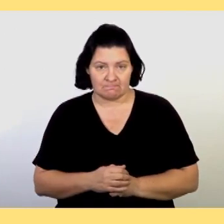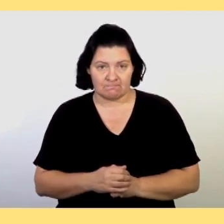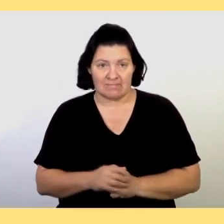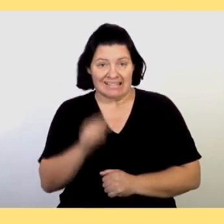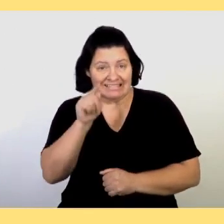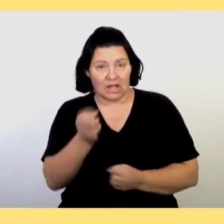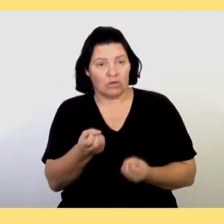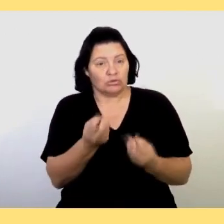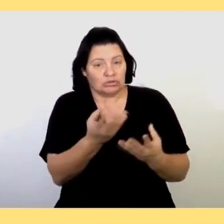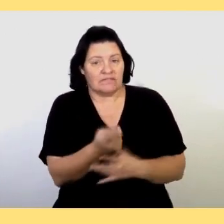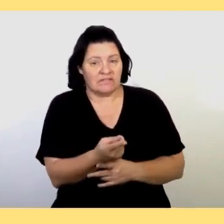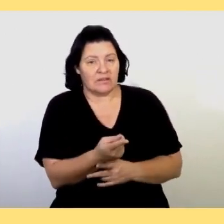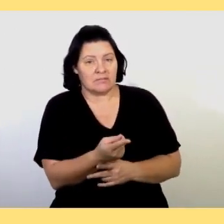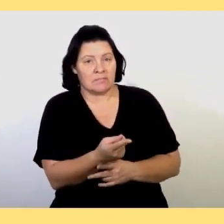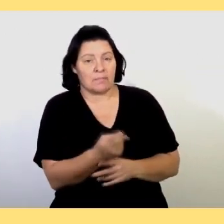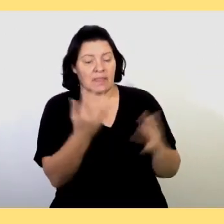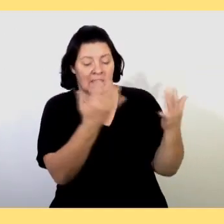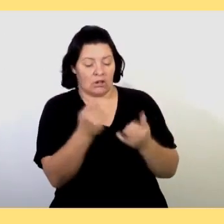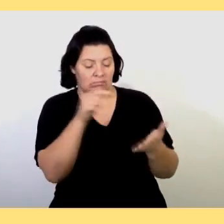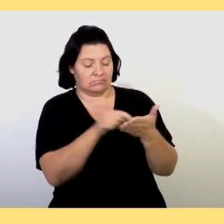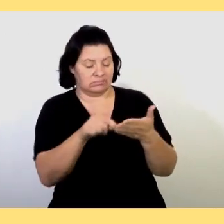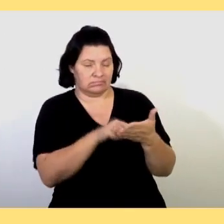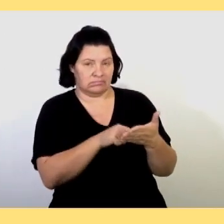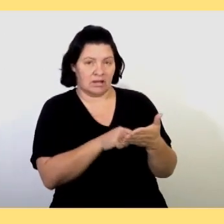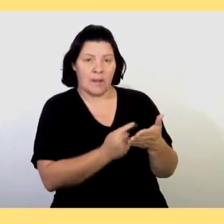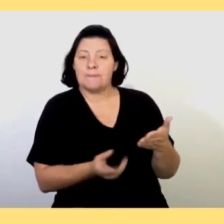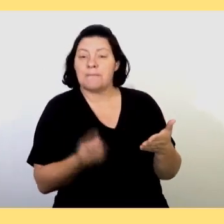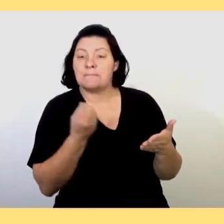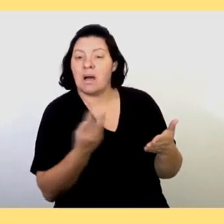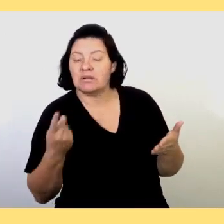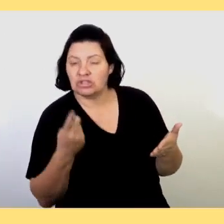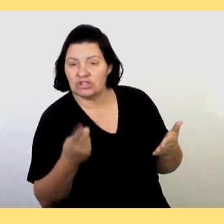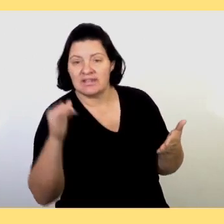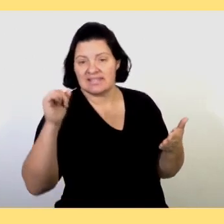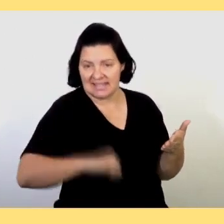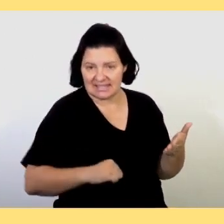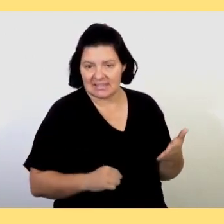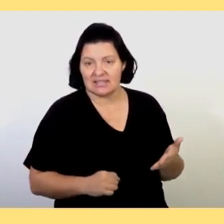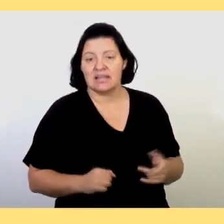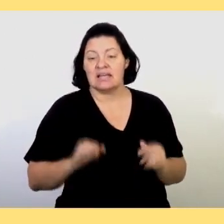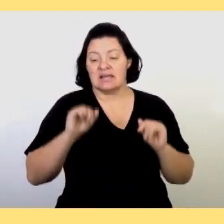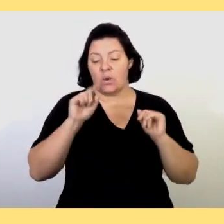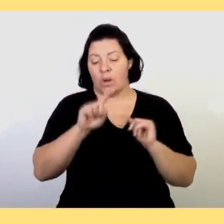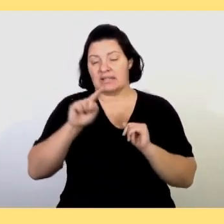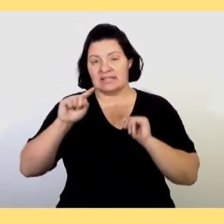8,500. That should give you, please punch that in your calculator quickly. How much do you get? Yes, you